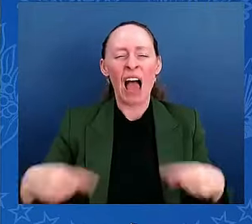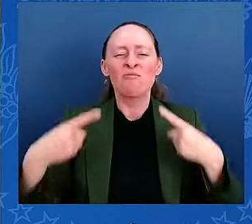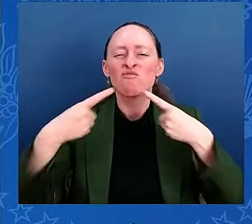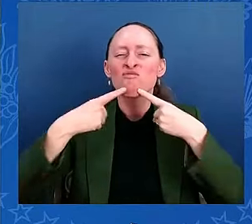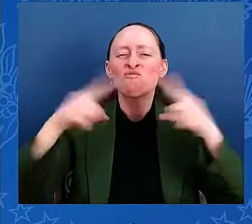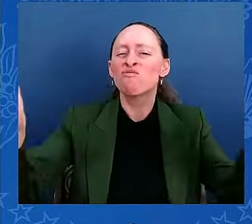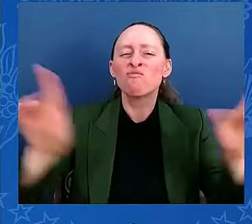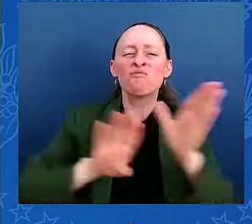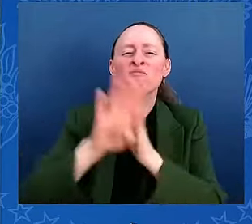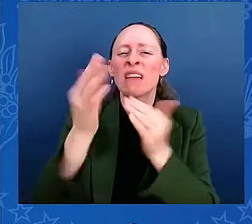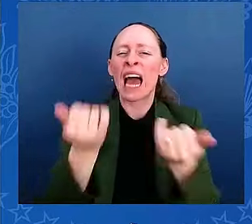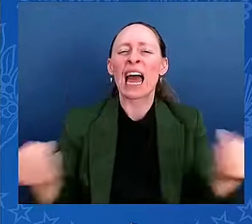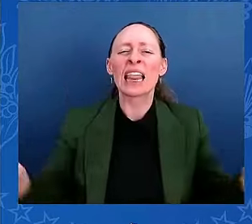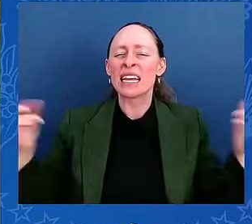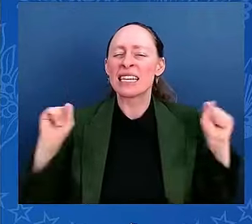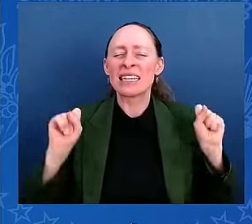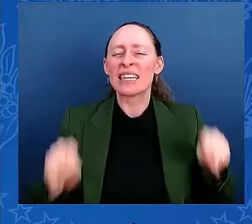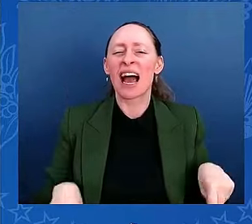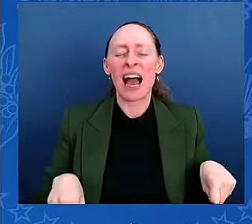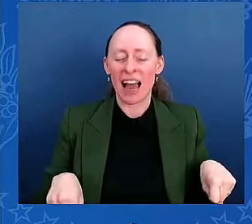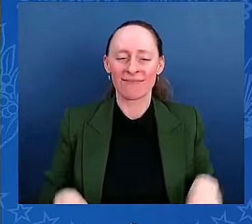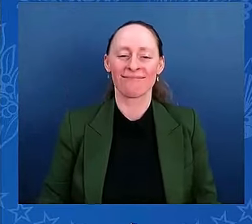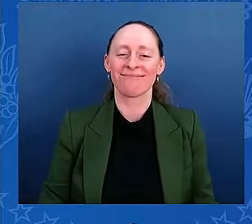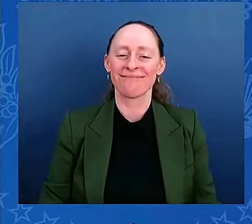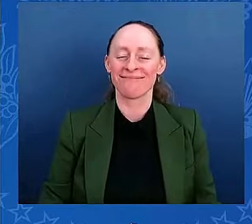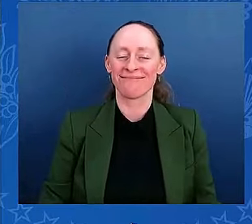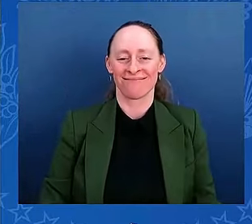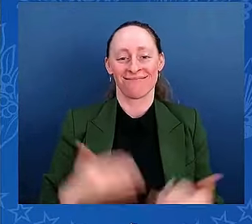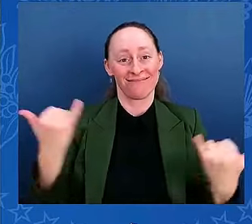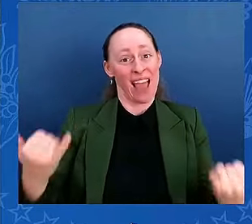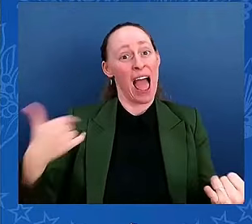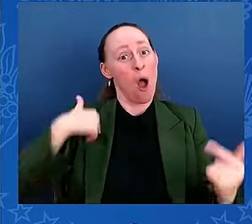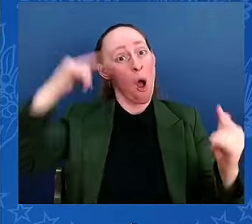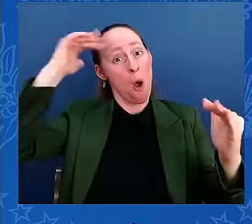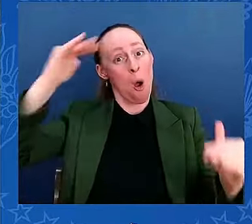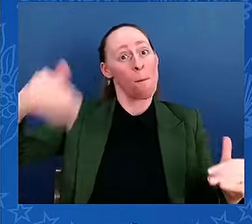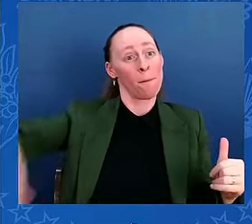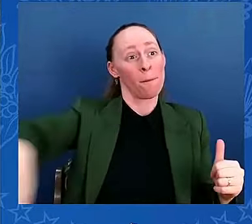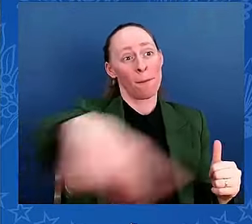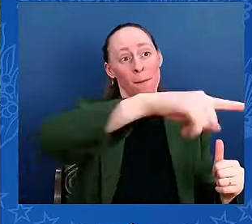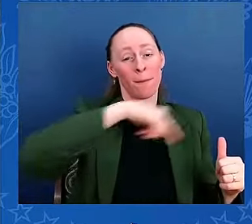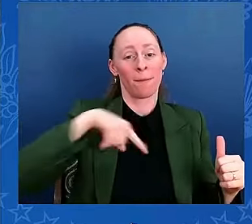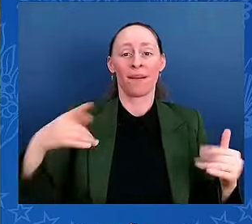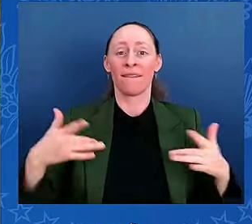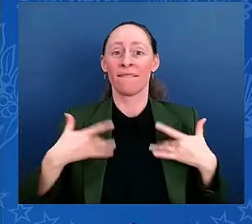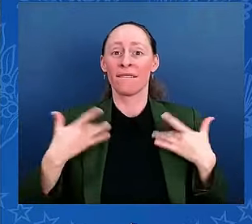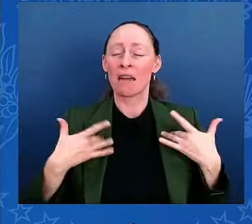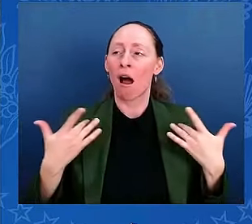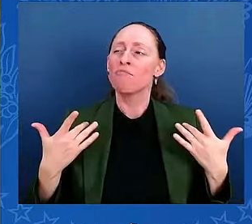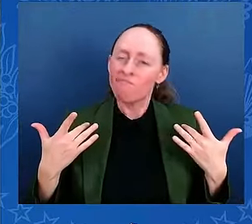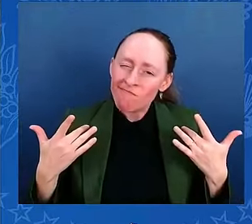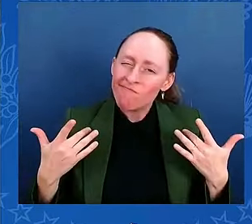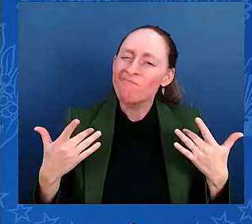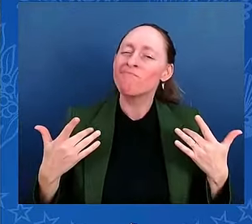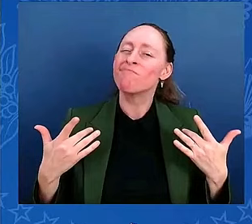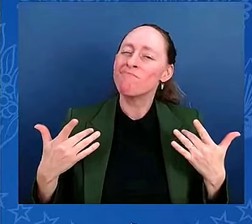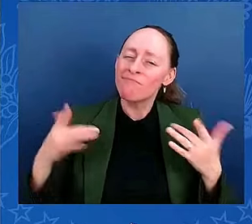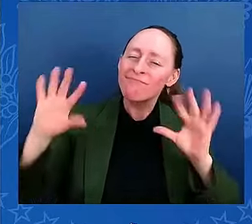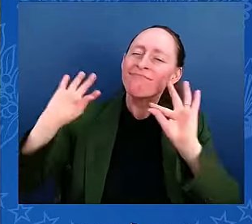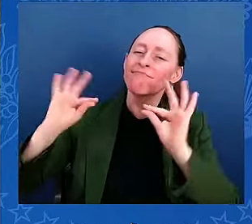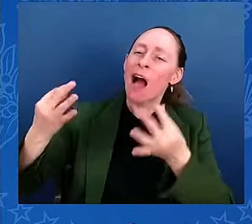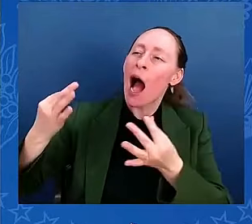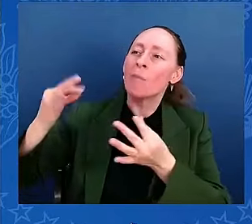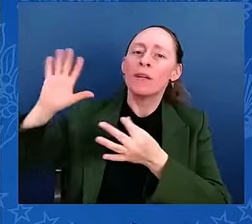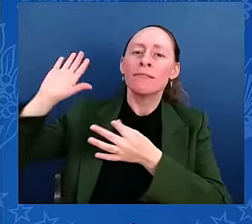our ancestors' values beating inside of us as we carry their legacy forward, that you